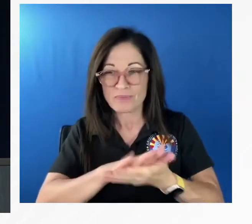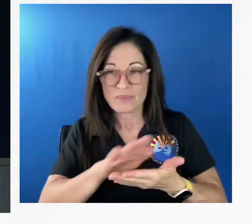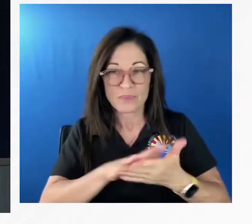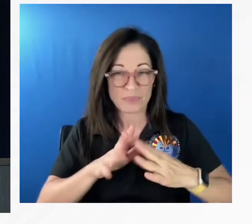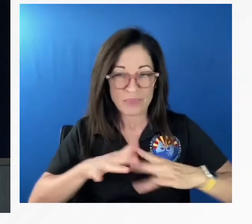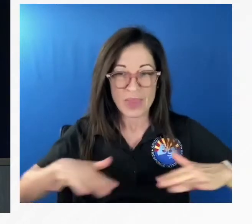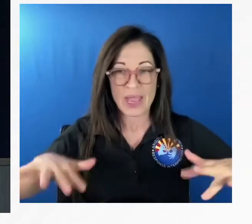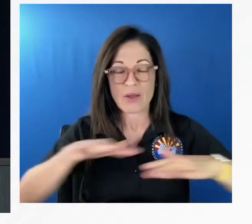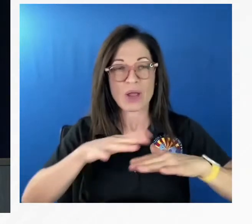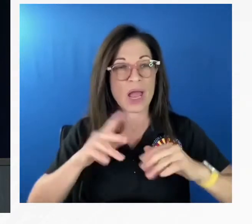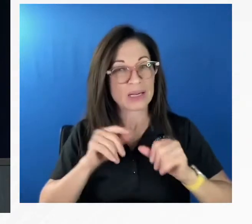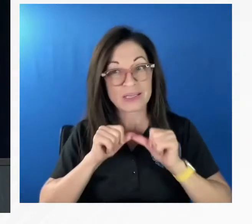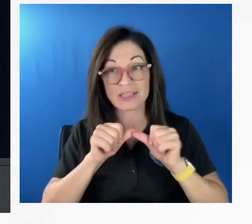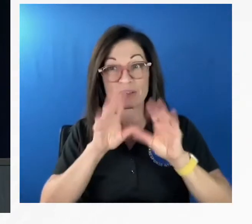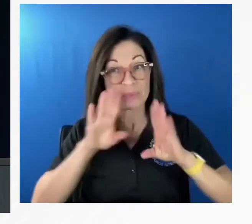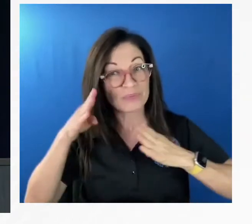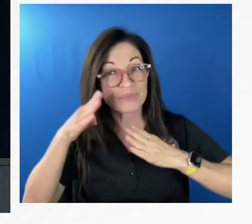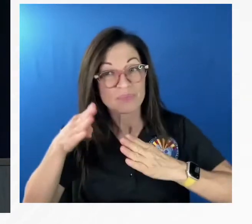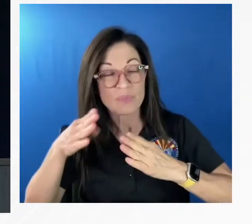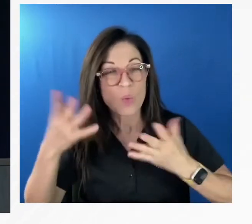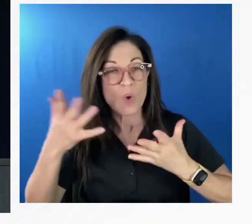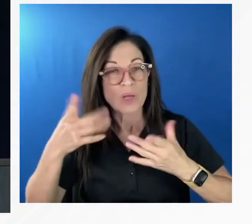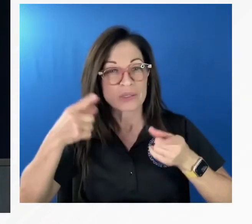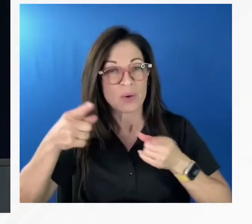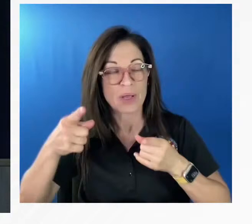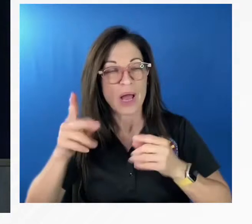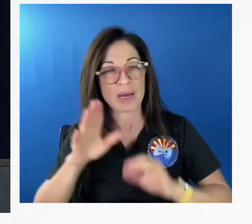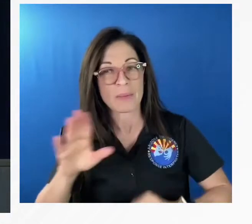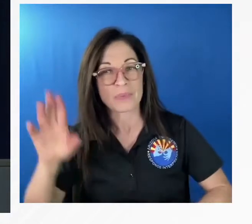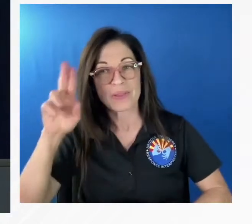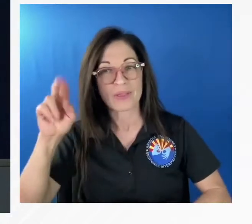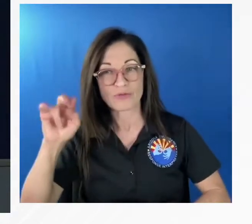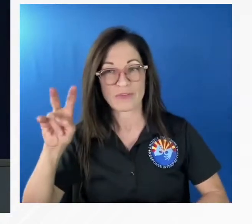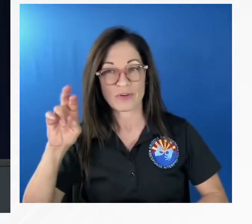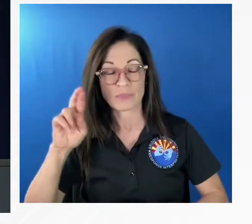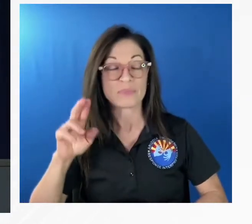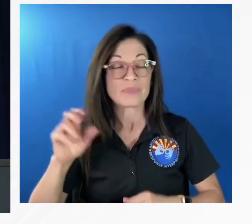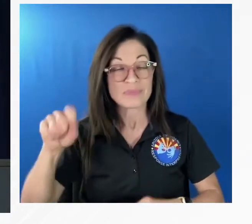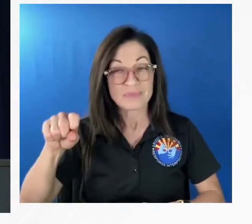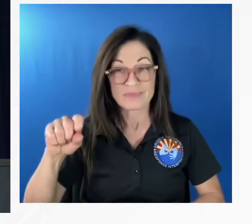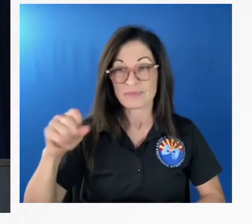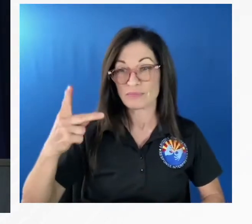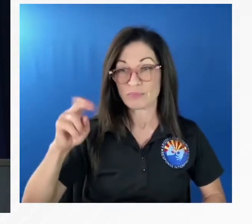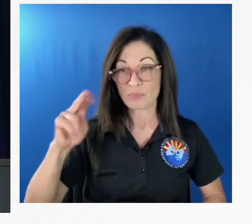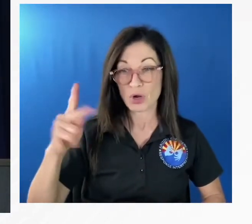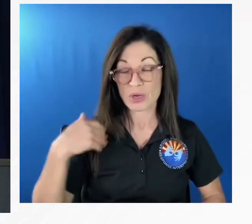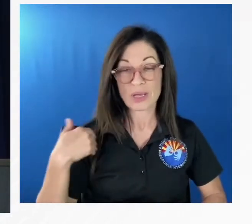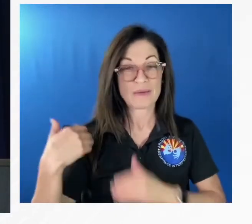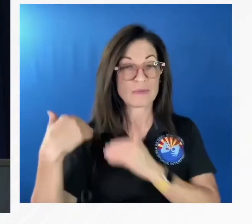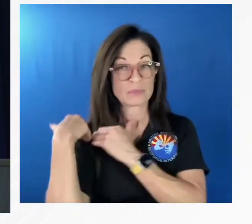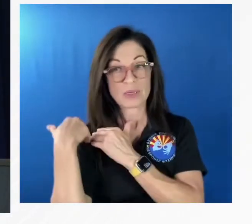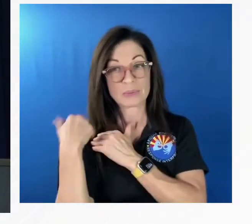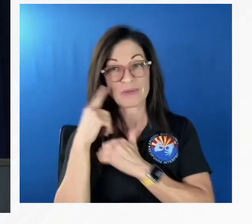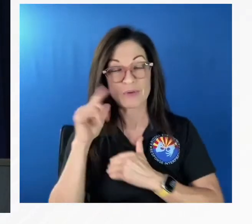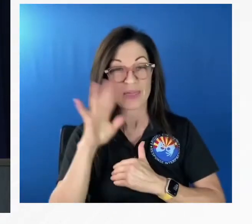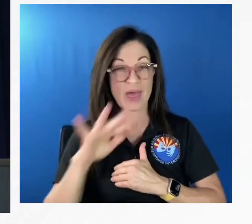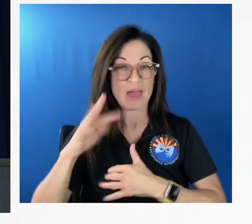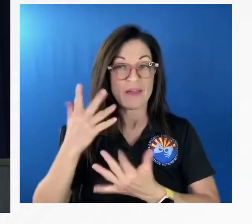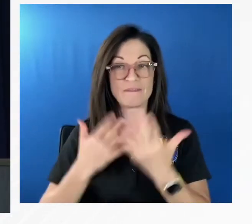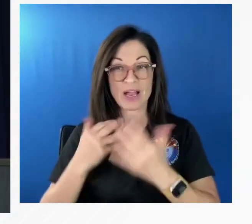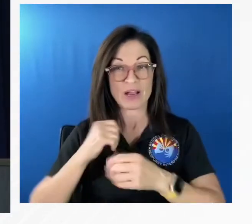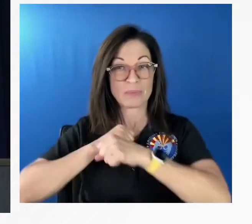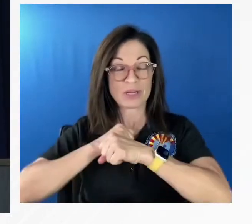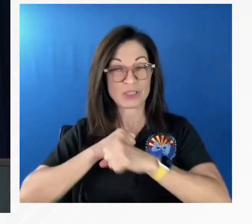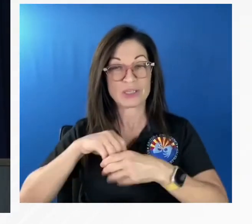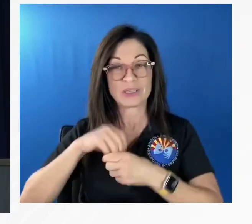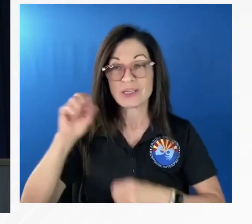what's going on up the river. Even though the park has the responsibility for that fire protection in Silver City, it's still